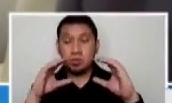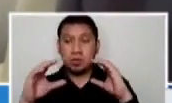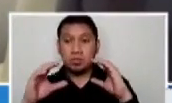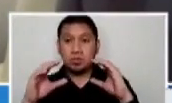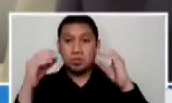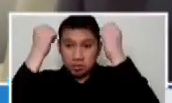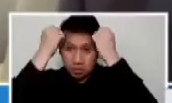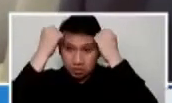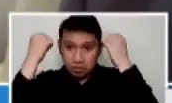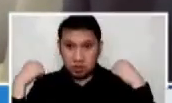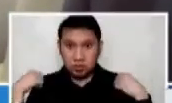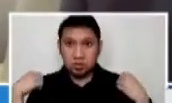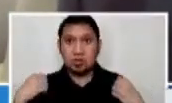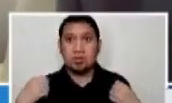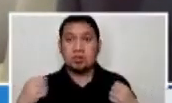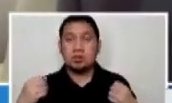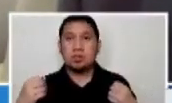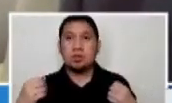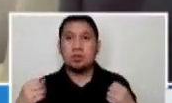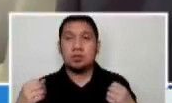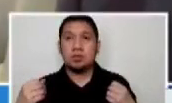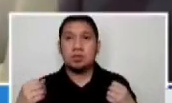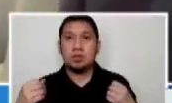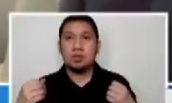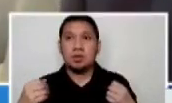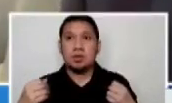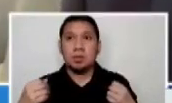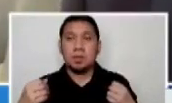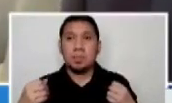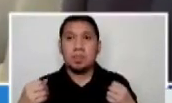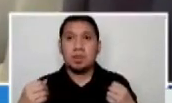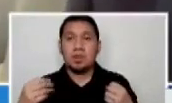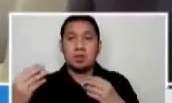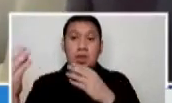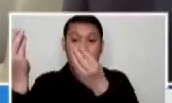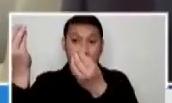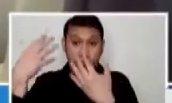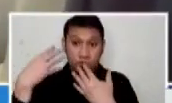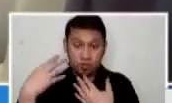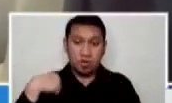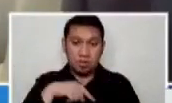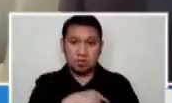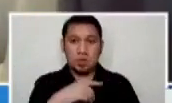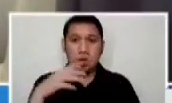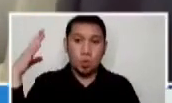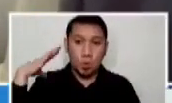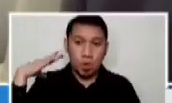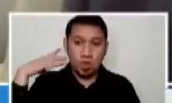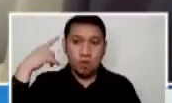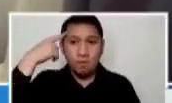say reducing the quota of every country by 50%. So our quota this year is